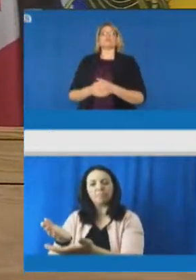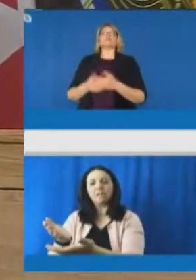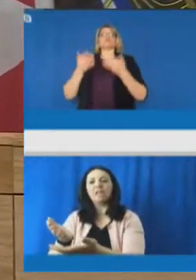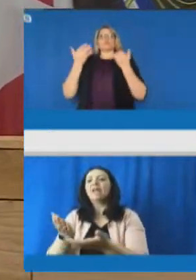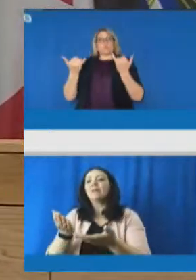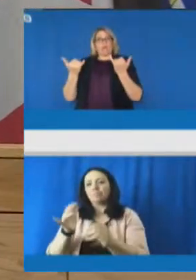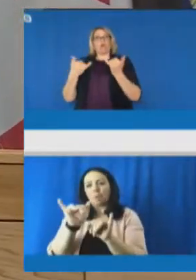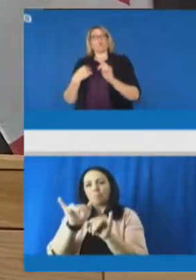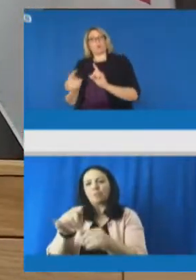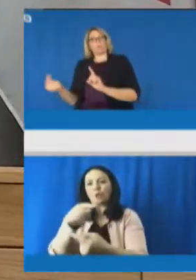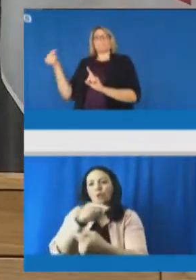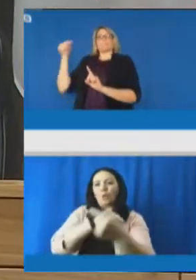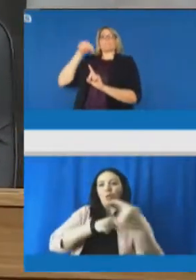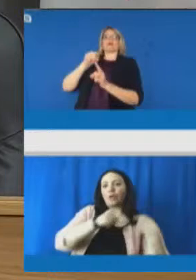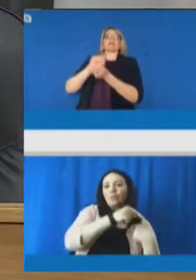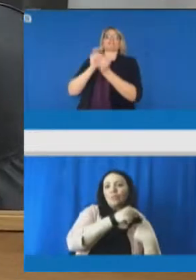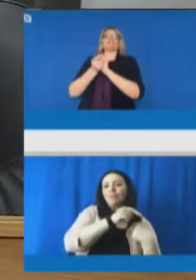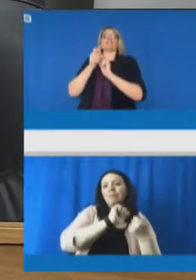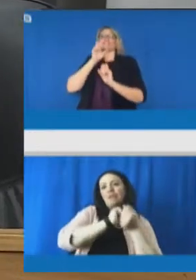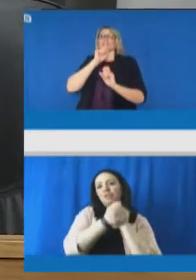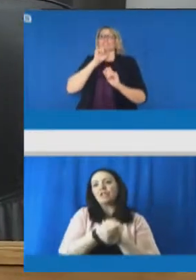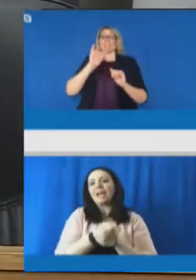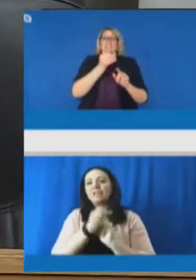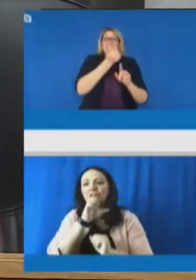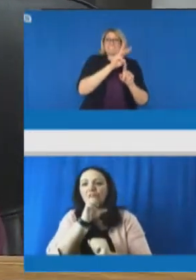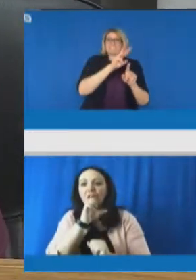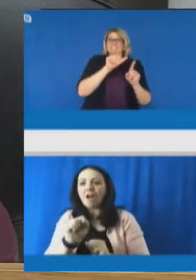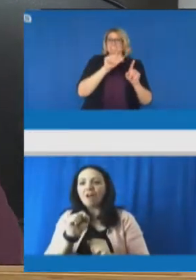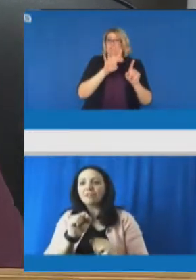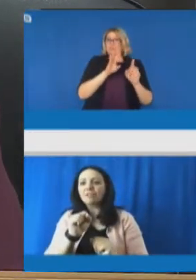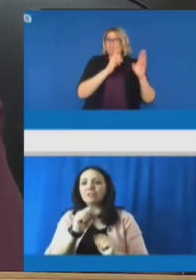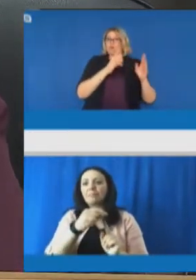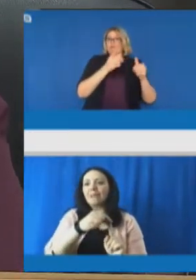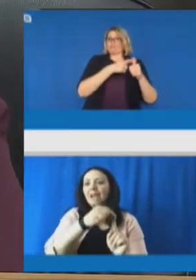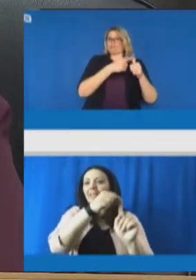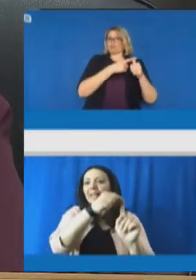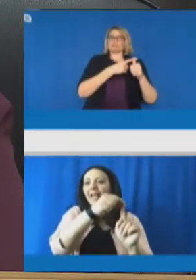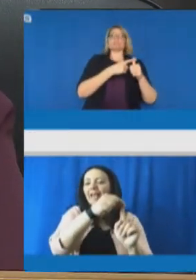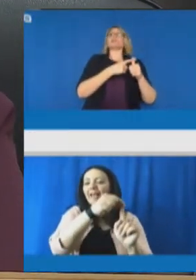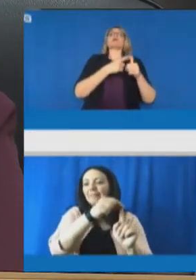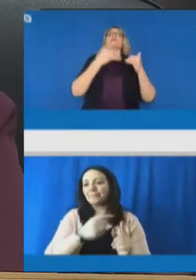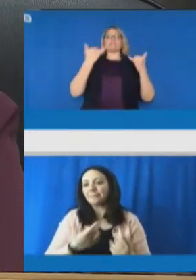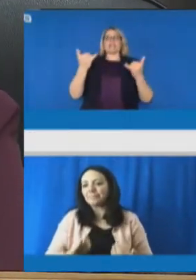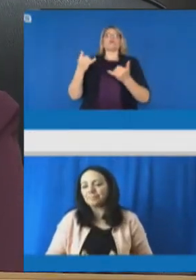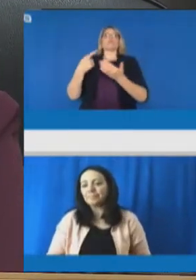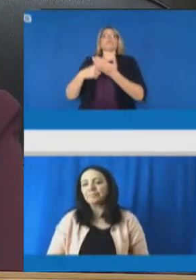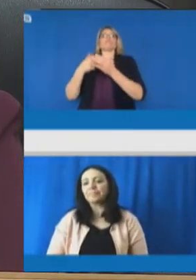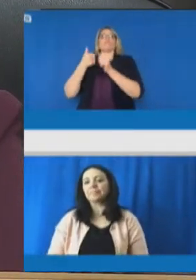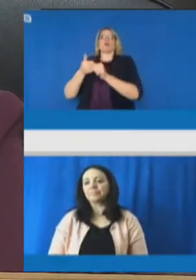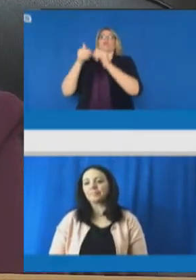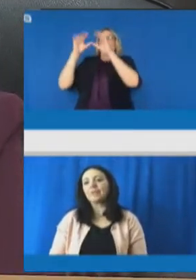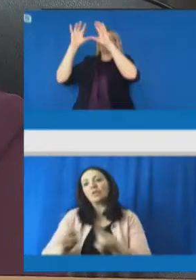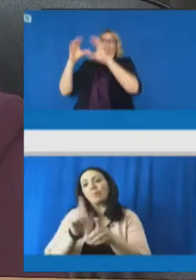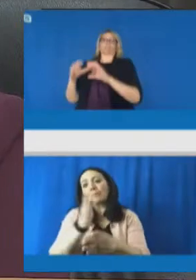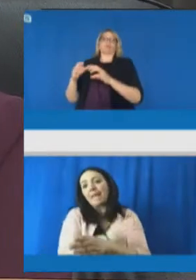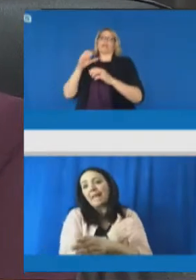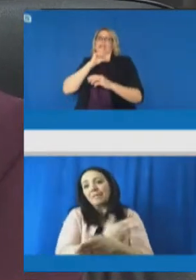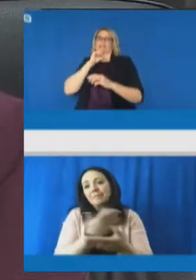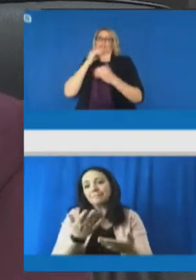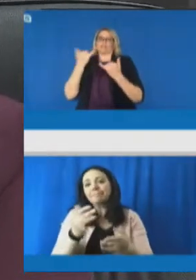Zone 1 today. Is this the youngest person who's died of COVID-19 in the province? And were they staying at a long-term care home?